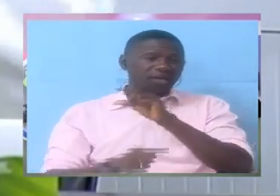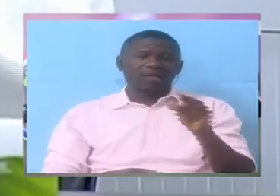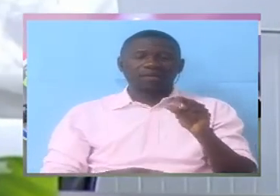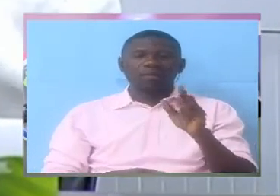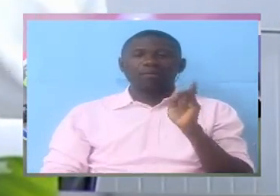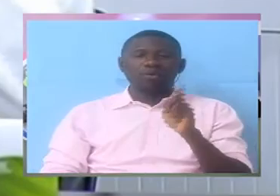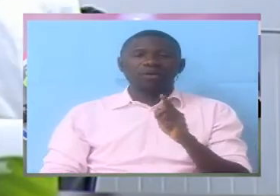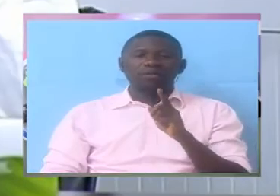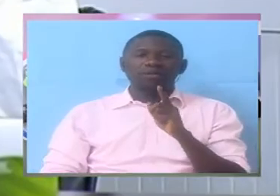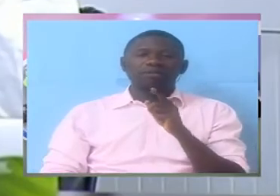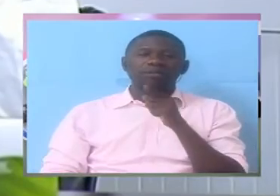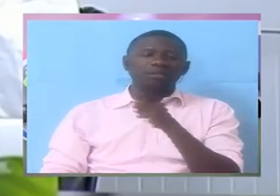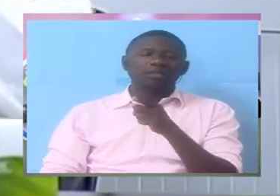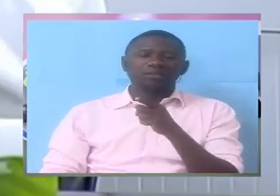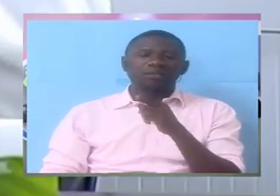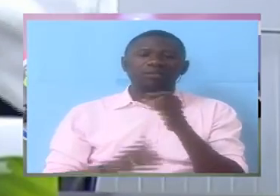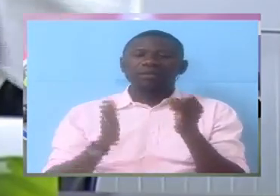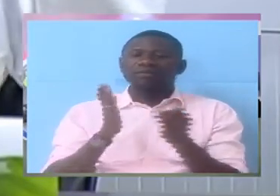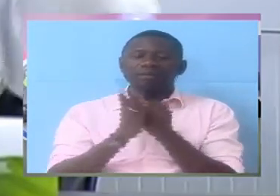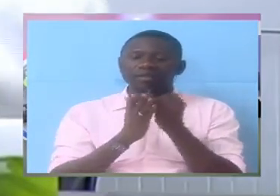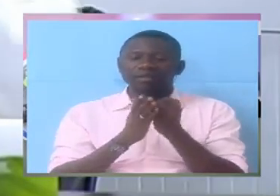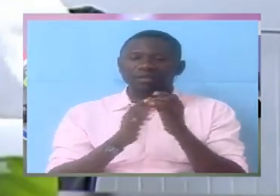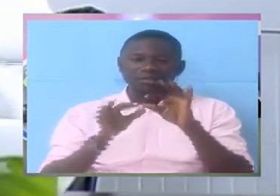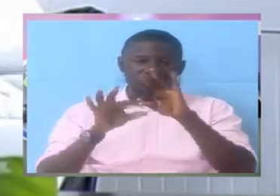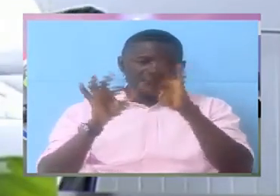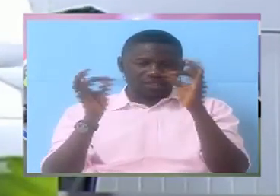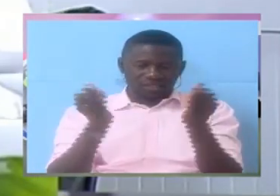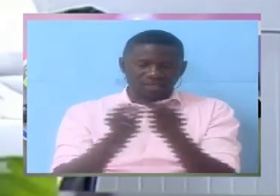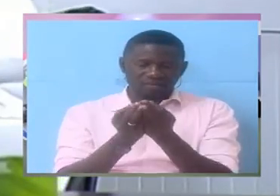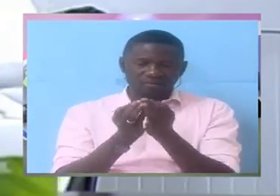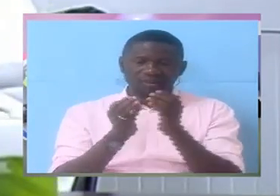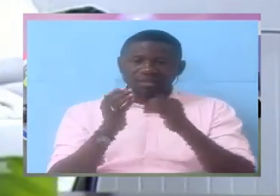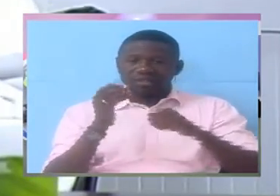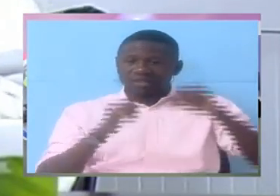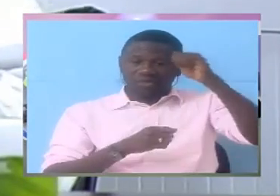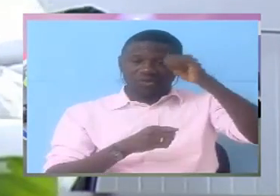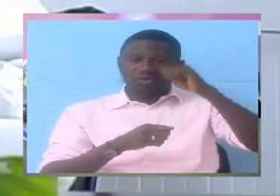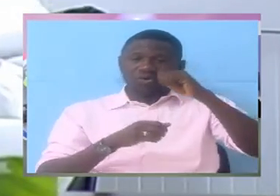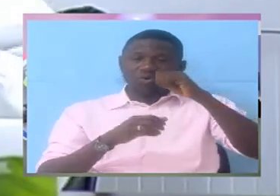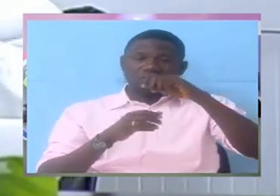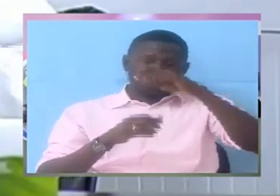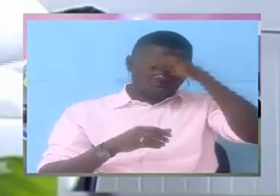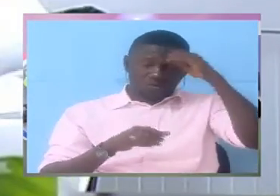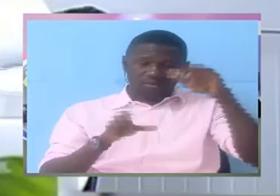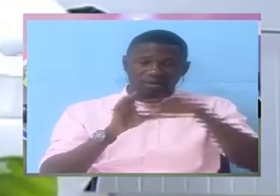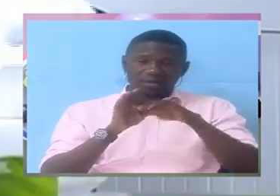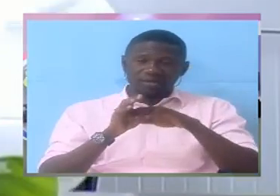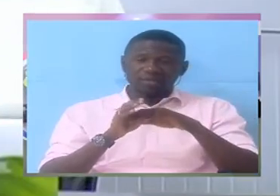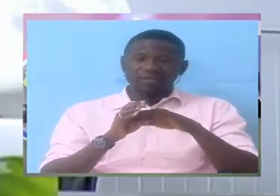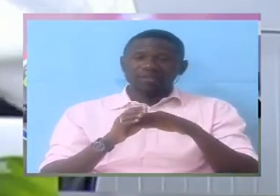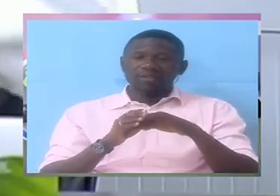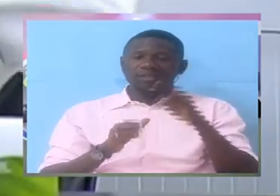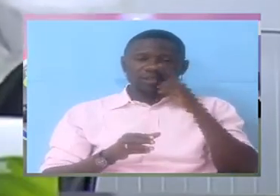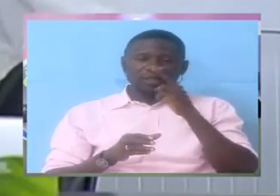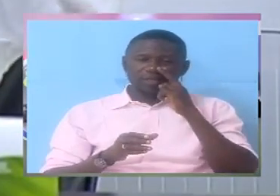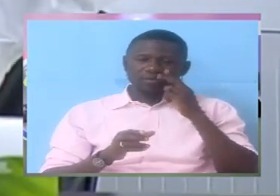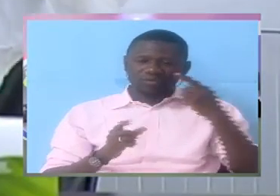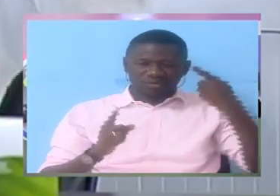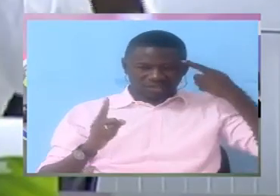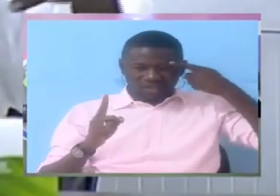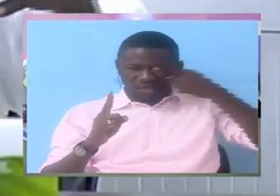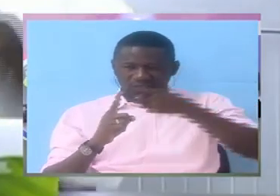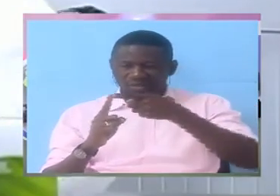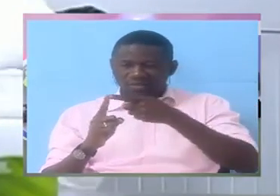That panel of senior officers trying to strategize the operational plan for the attack